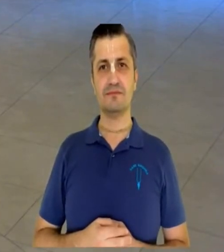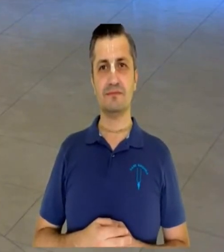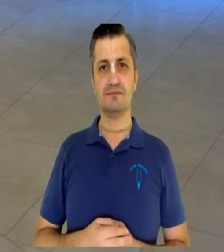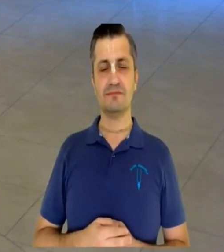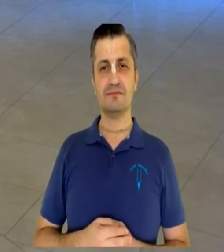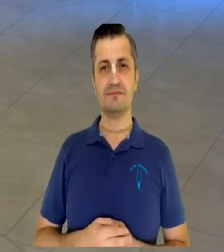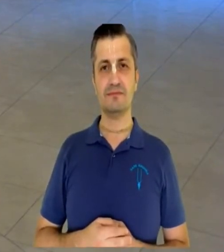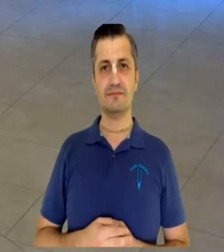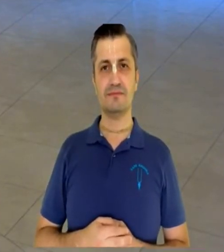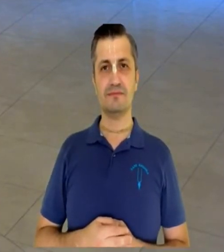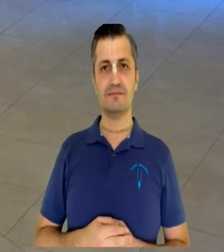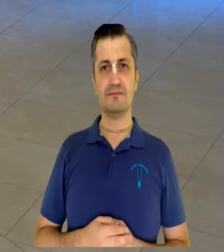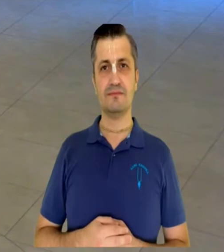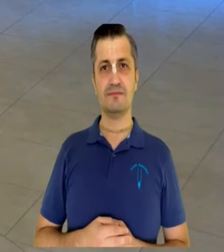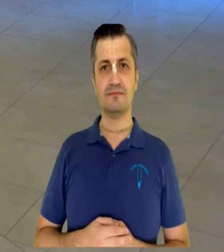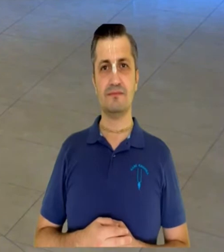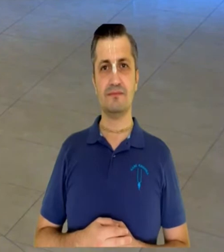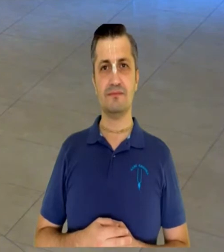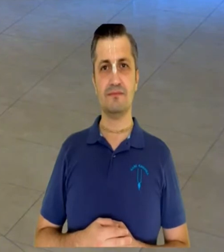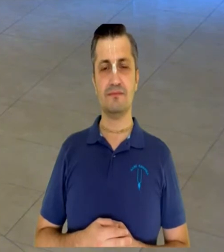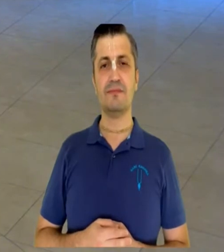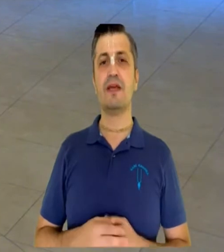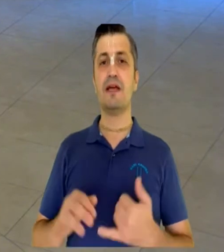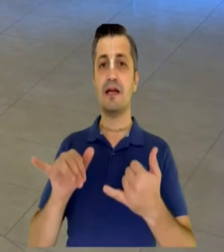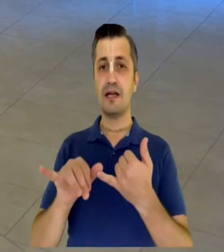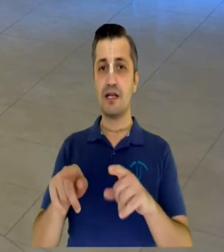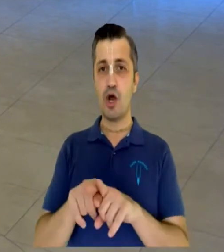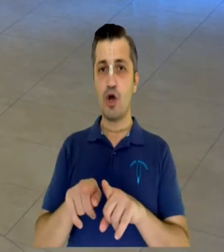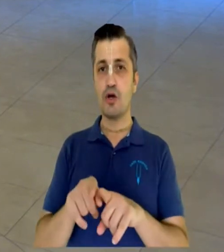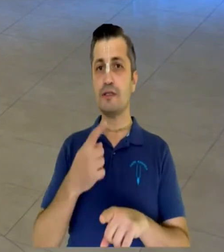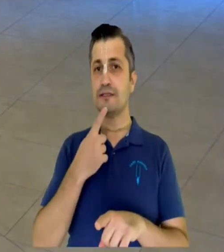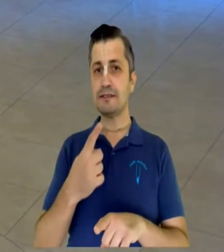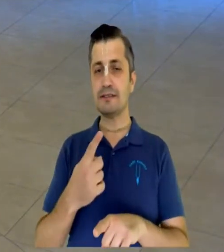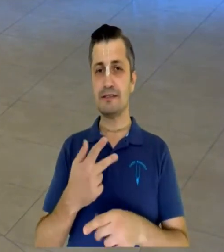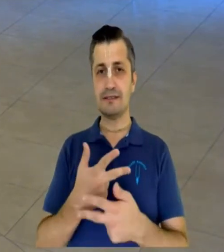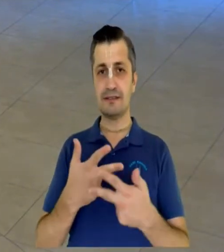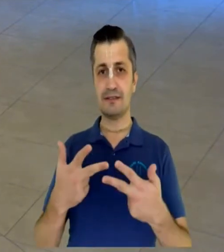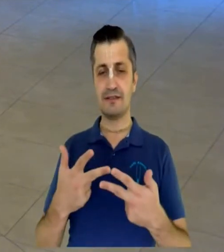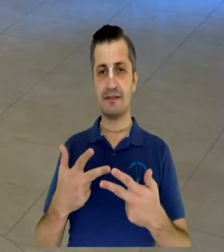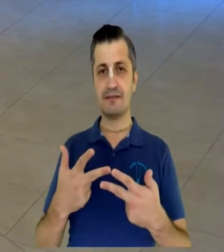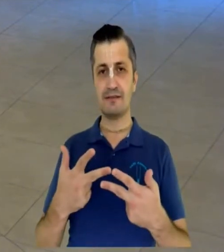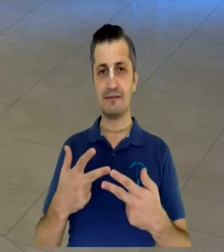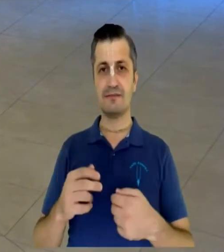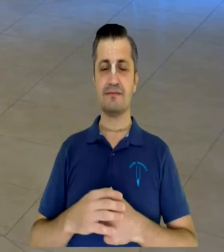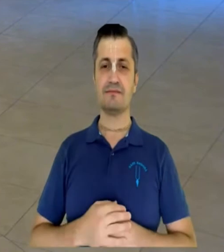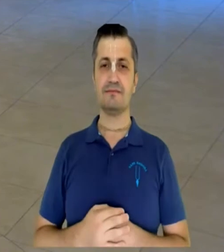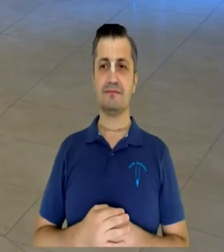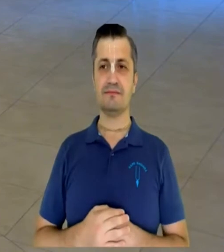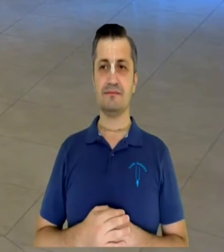So Krishna he also says, Janma karma chame devyam evam yo veti